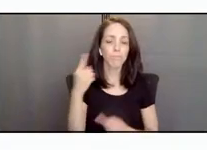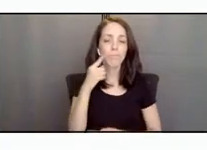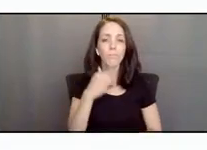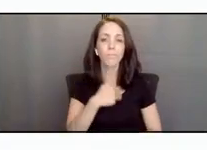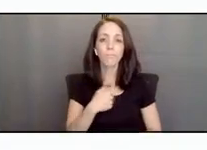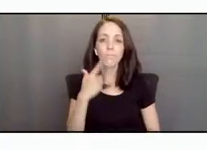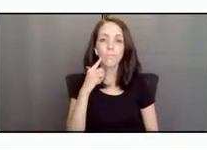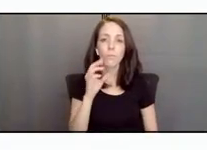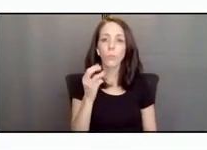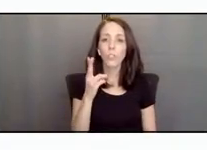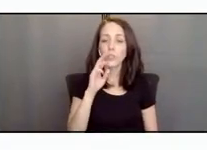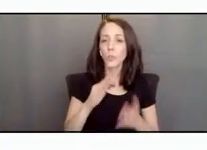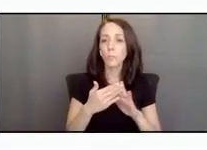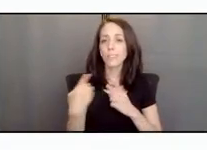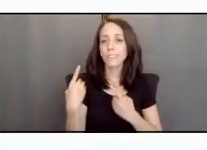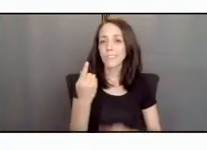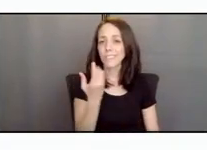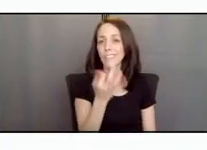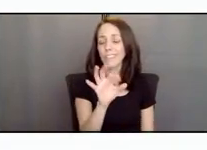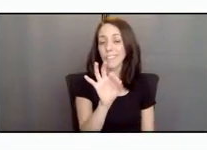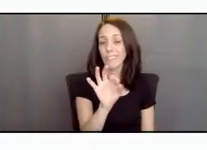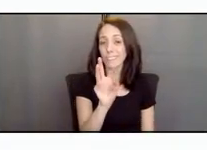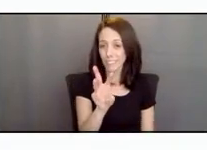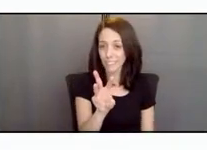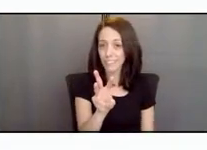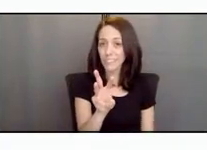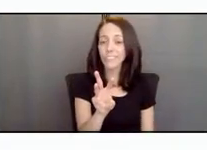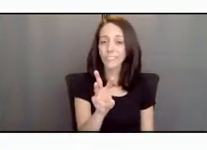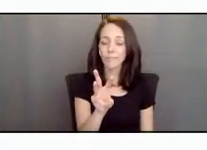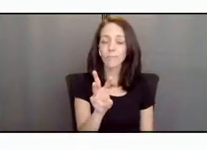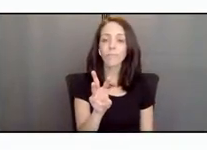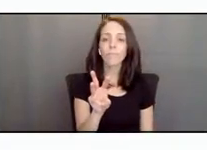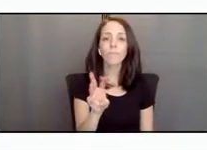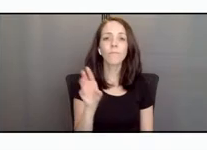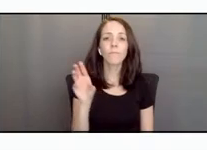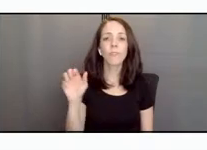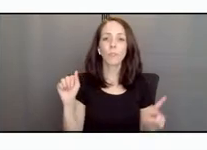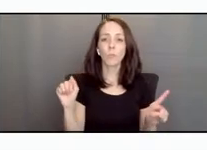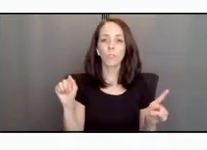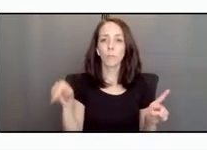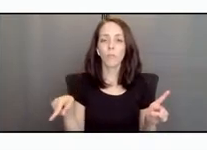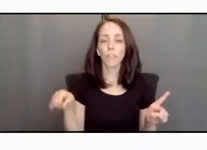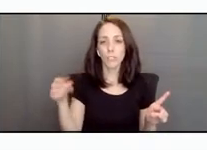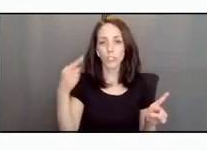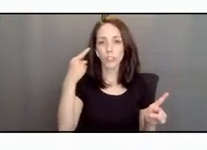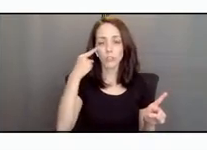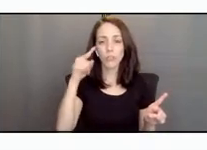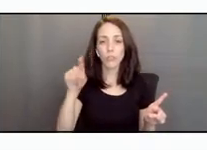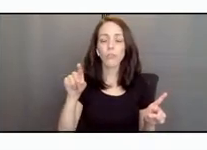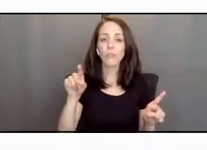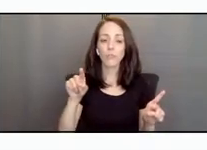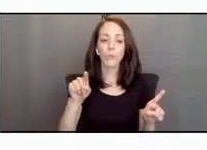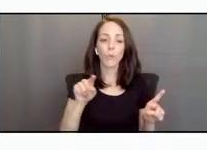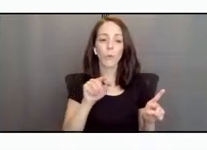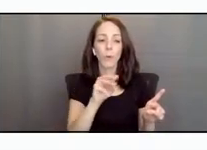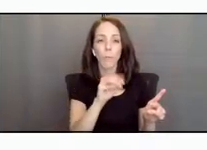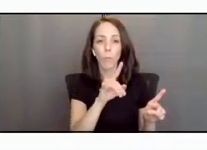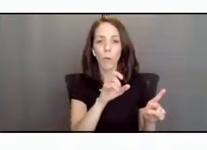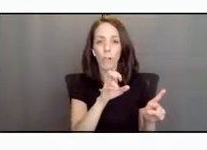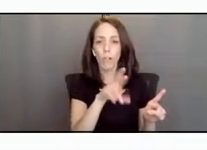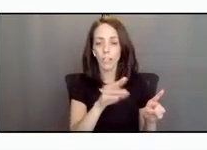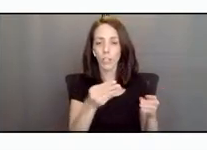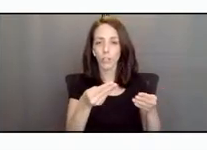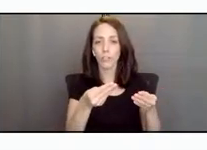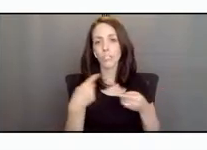since 1996. She is an associate professor in the Department of Molecular and Medical Genetics and the director of the Elemental